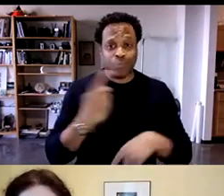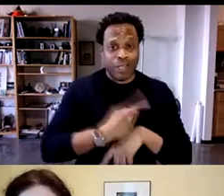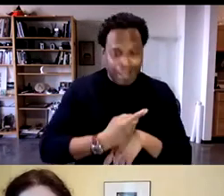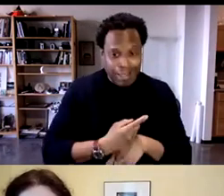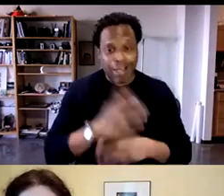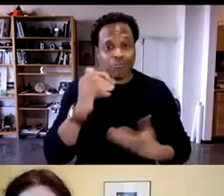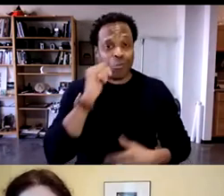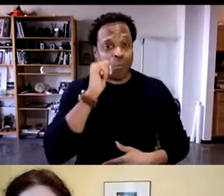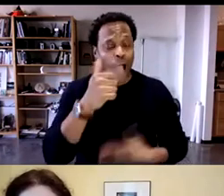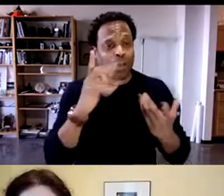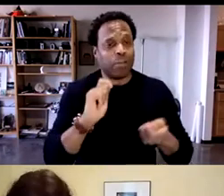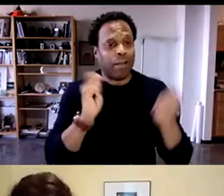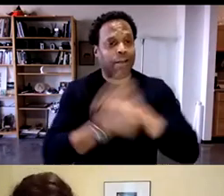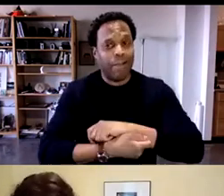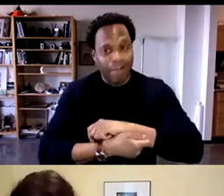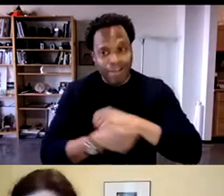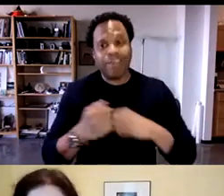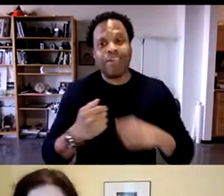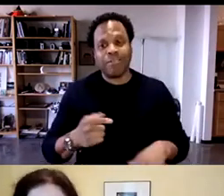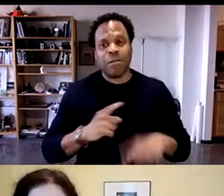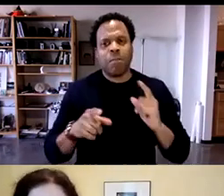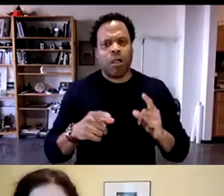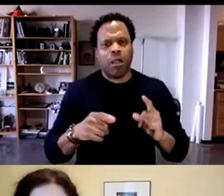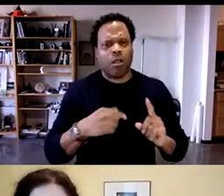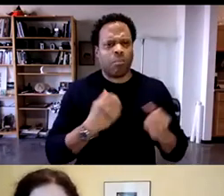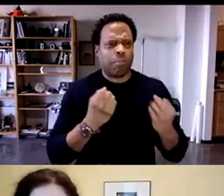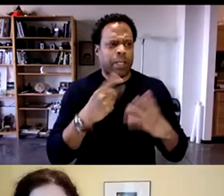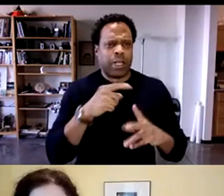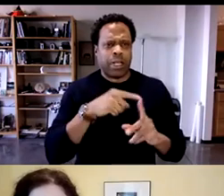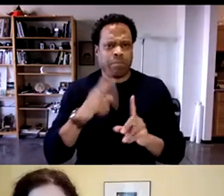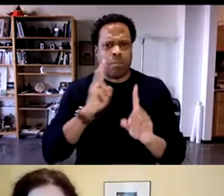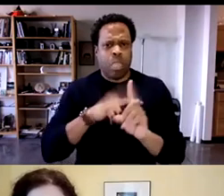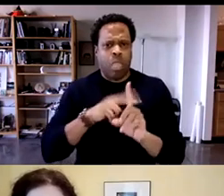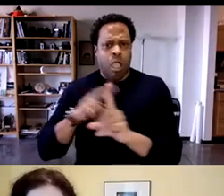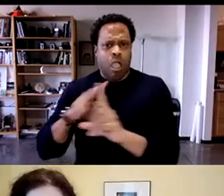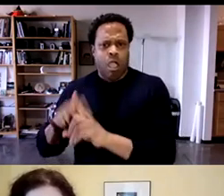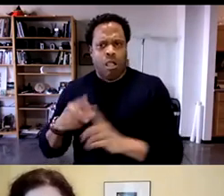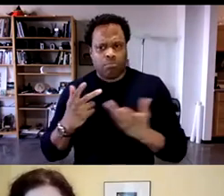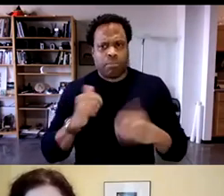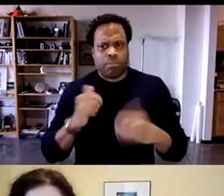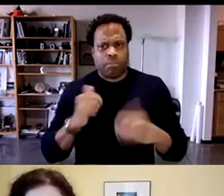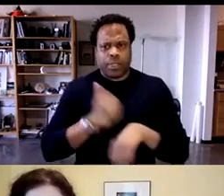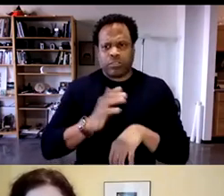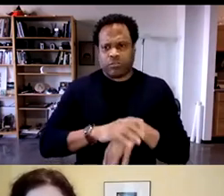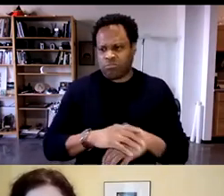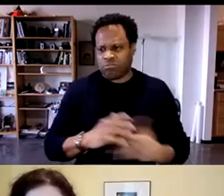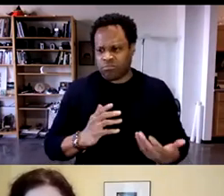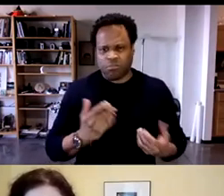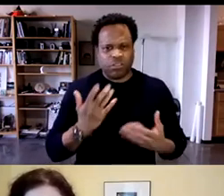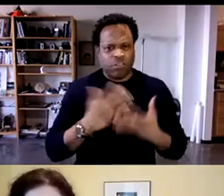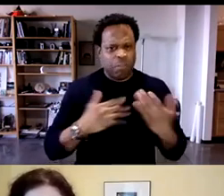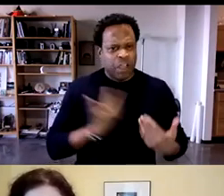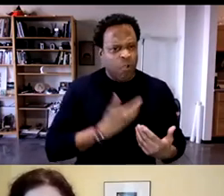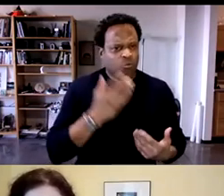not. I'm sharing it today because maybe something will change tomorrow. There's many things